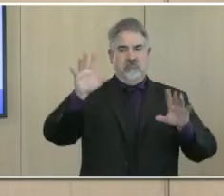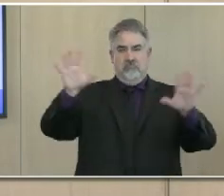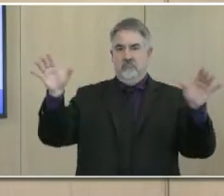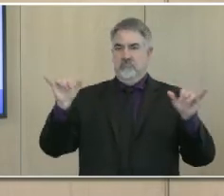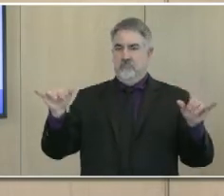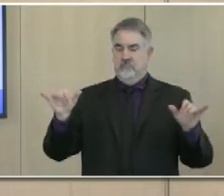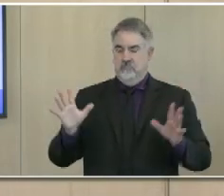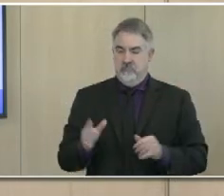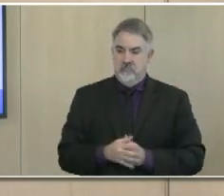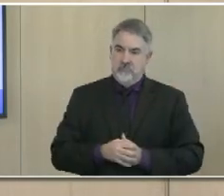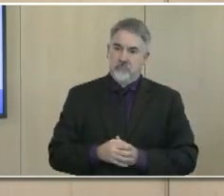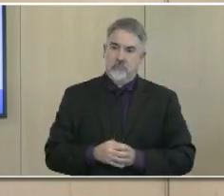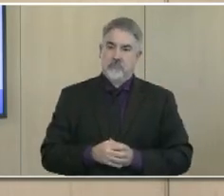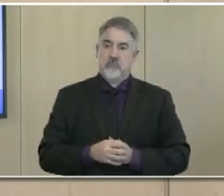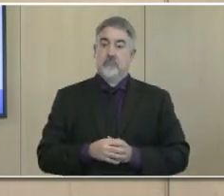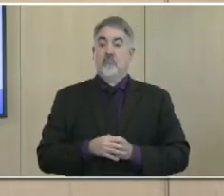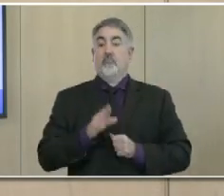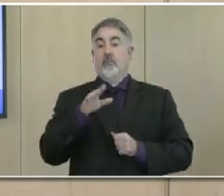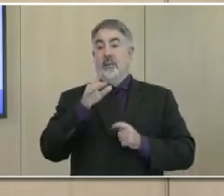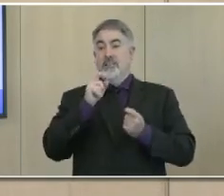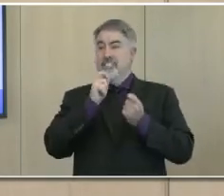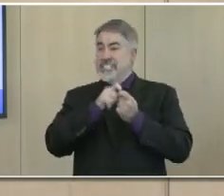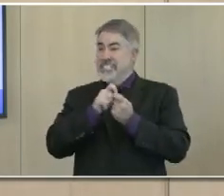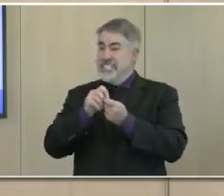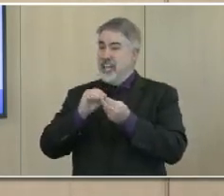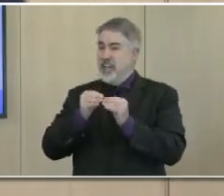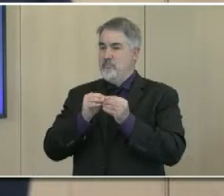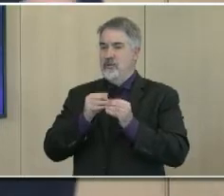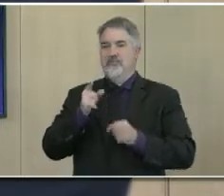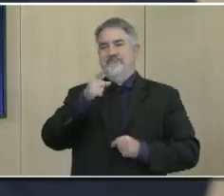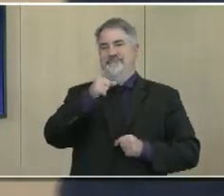that would be a question for the hospitals. Thank you.